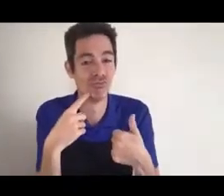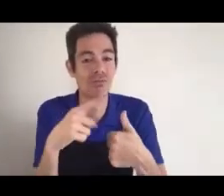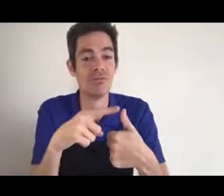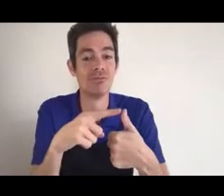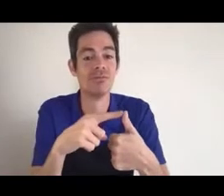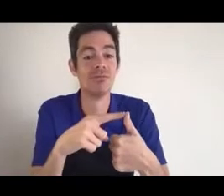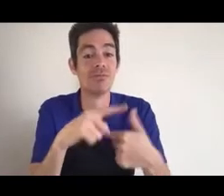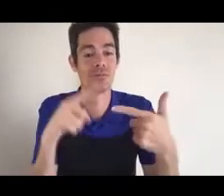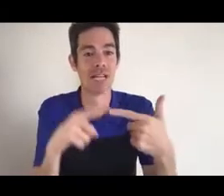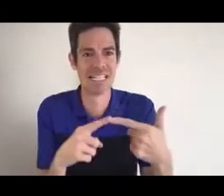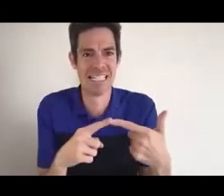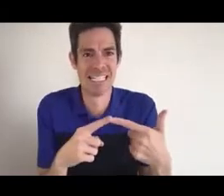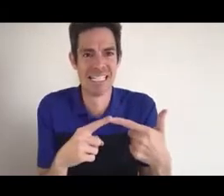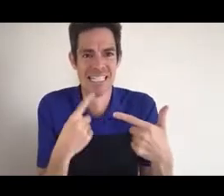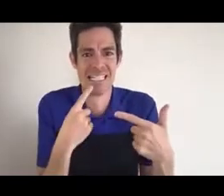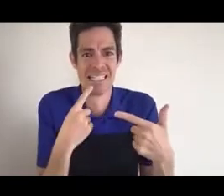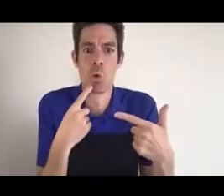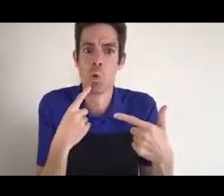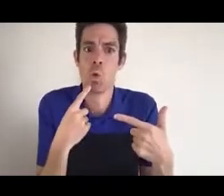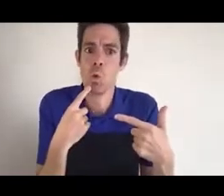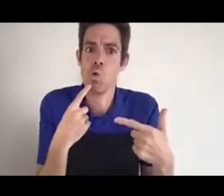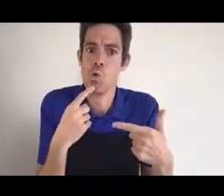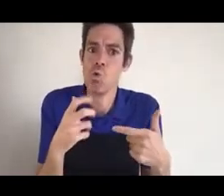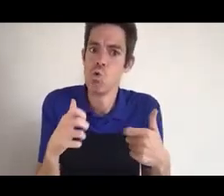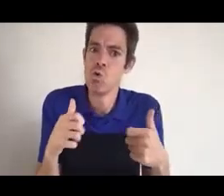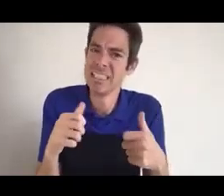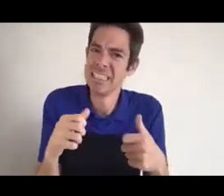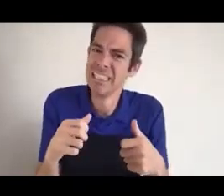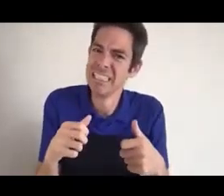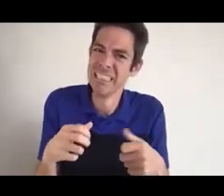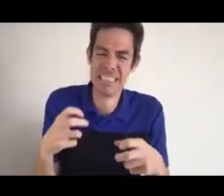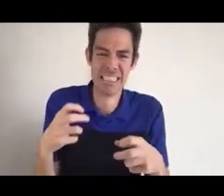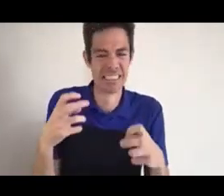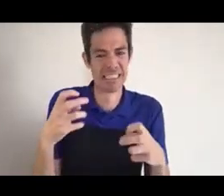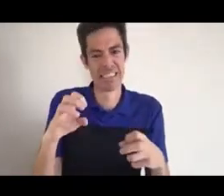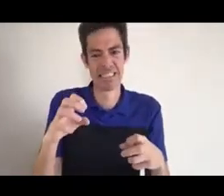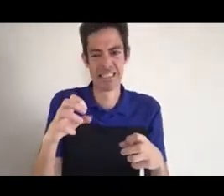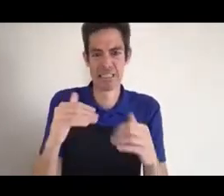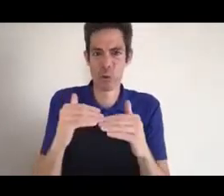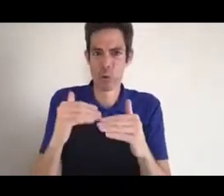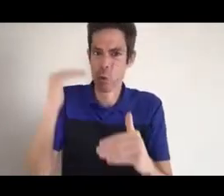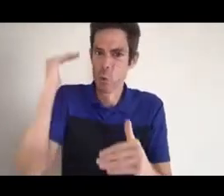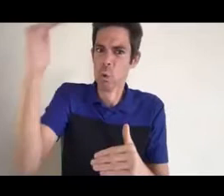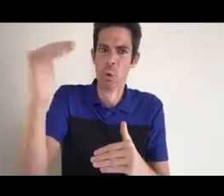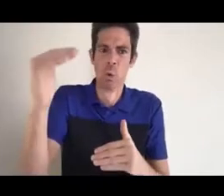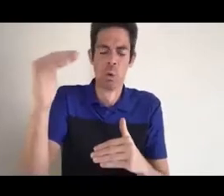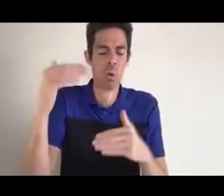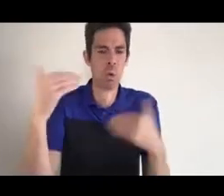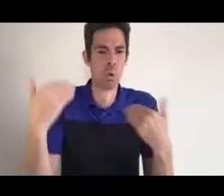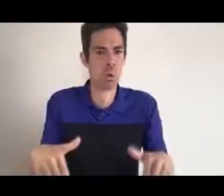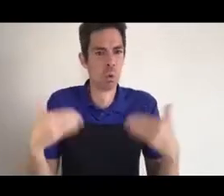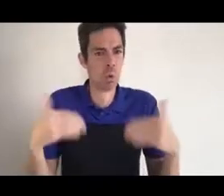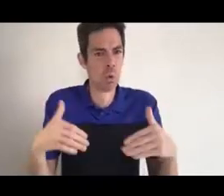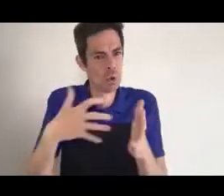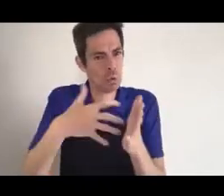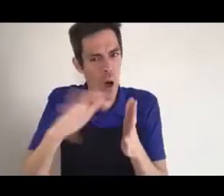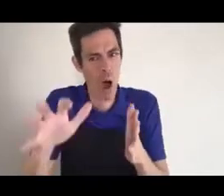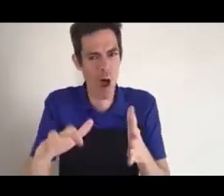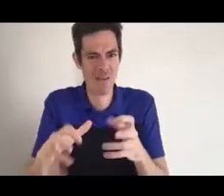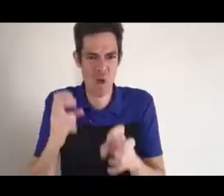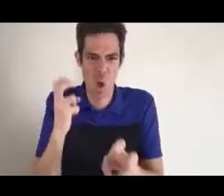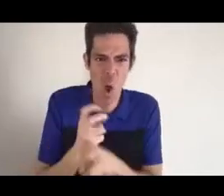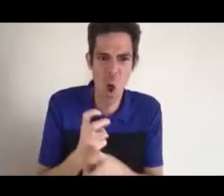easy, casual. Next, this E face, so as you're looking at my face, you see it's the E face. It means